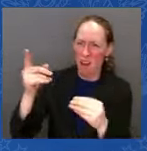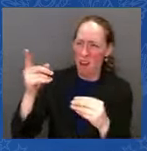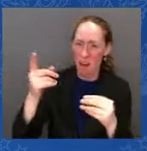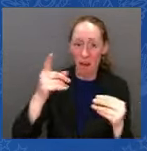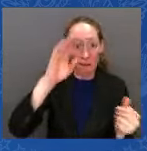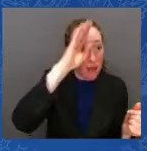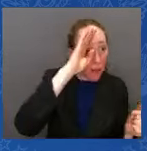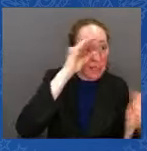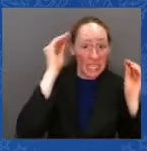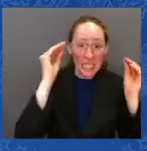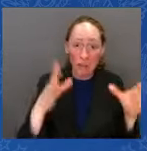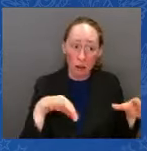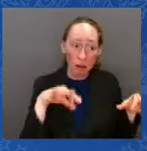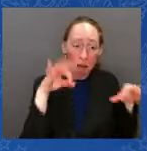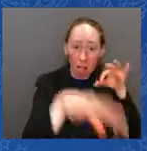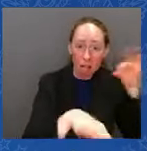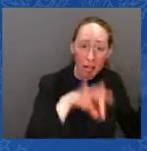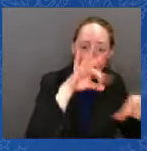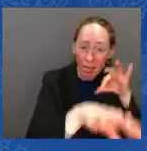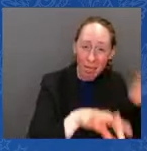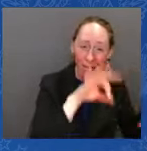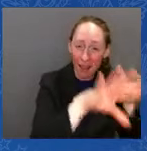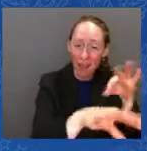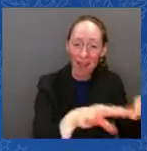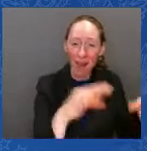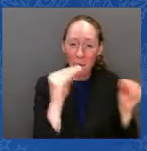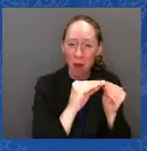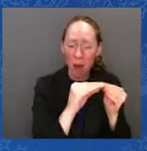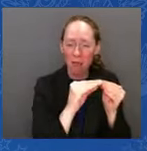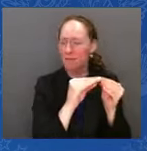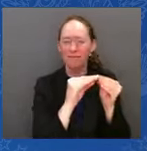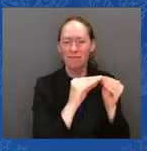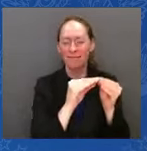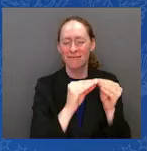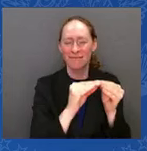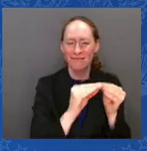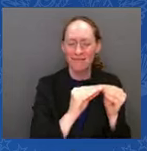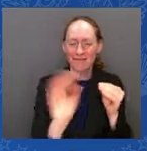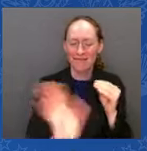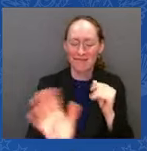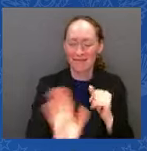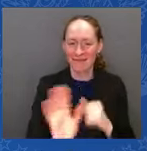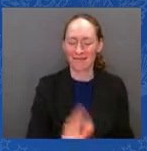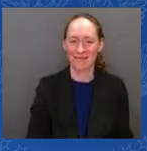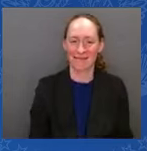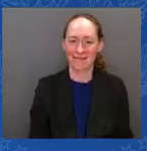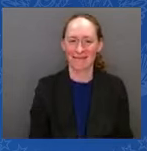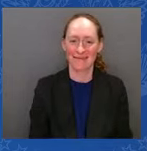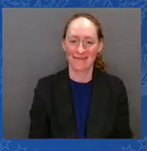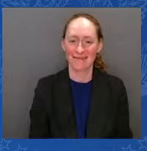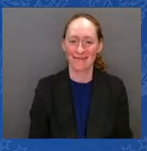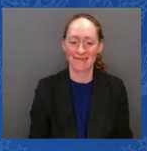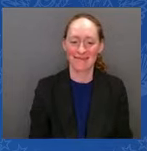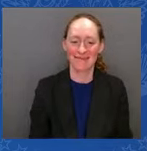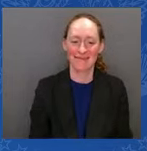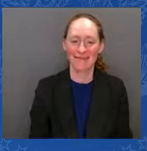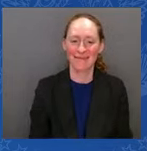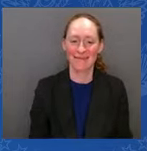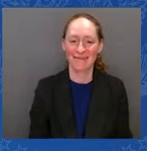There's nothing radical about this. That's why my budget also fully funds the Internal Revenue Service. You know, it's kind of